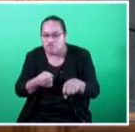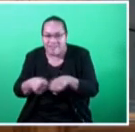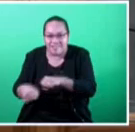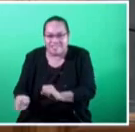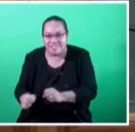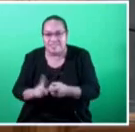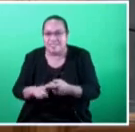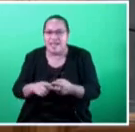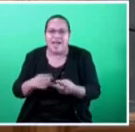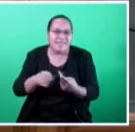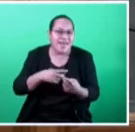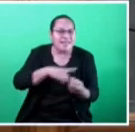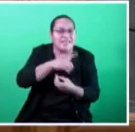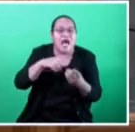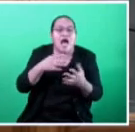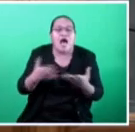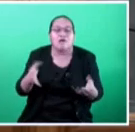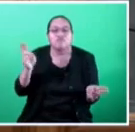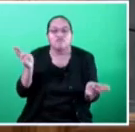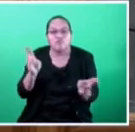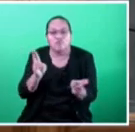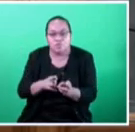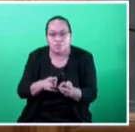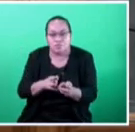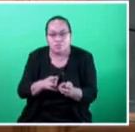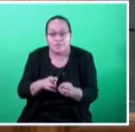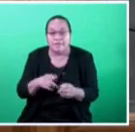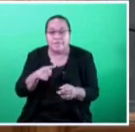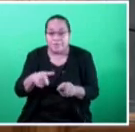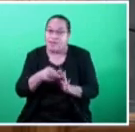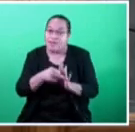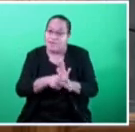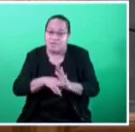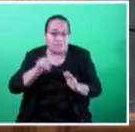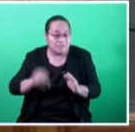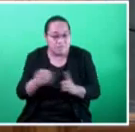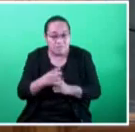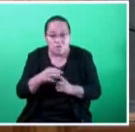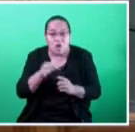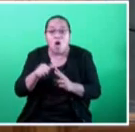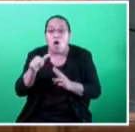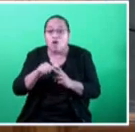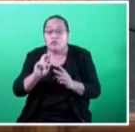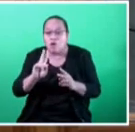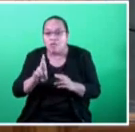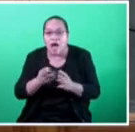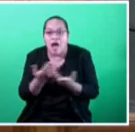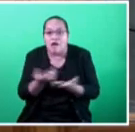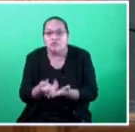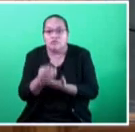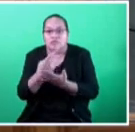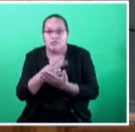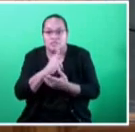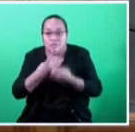policies such as disaster risk reduction and climate changes policies, and ensuring resilient and thriving future for our